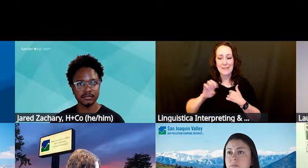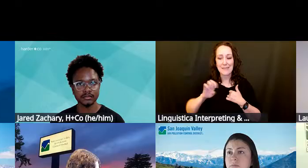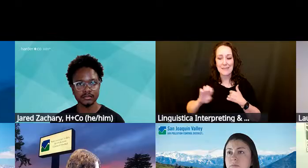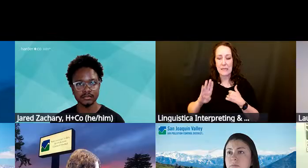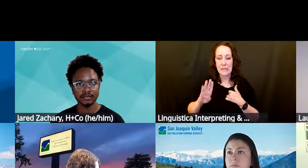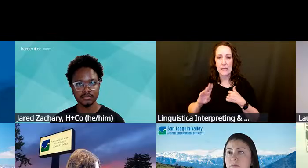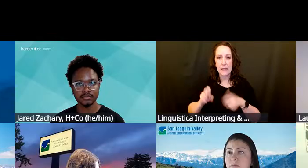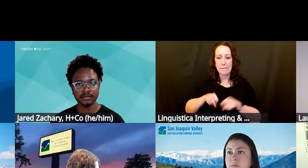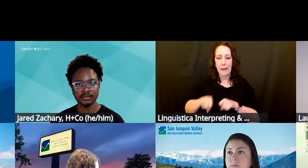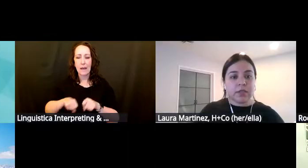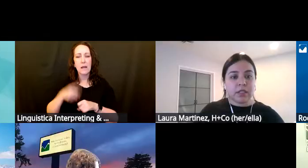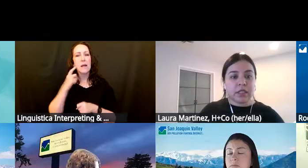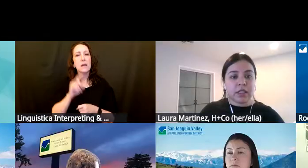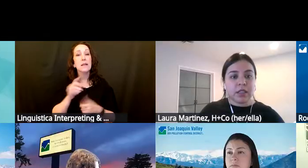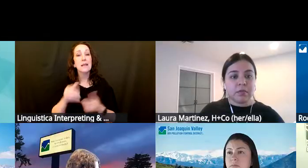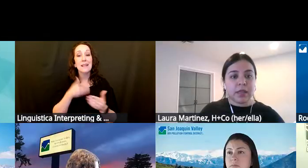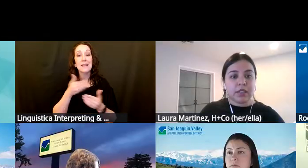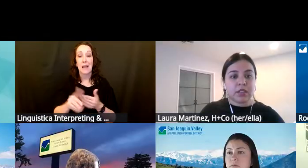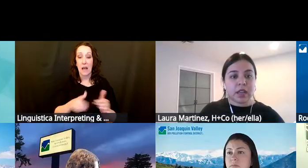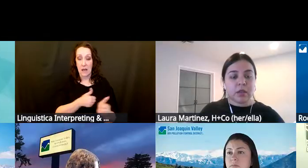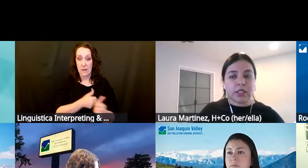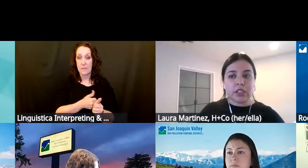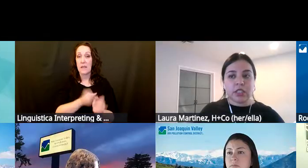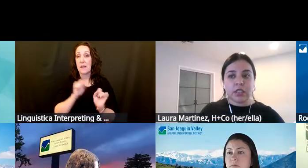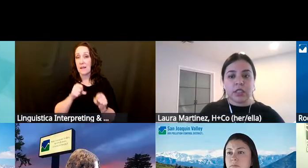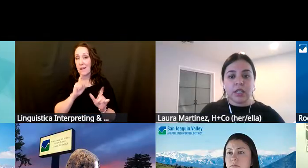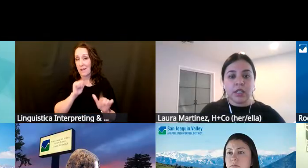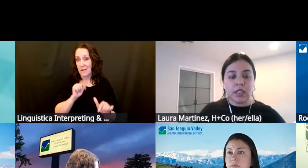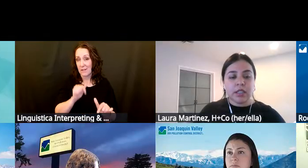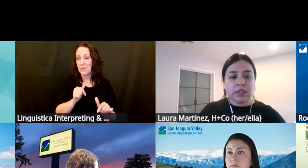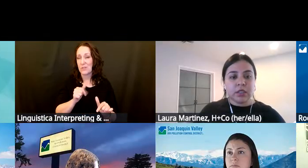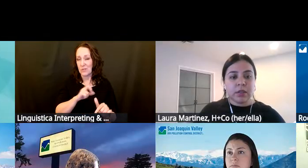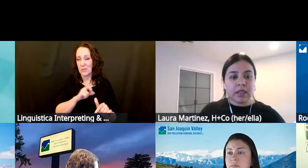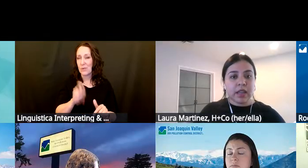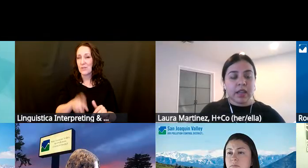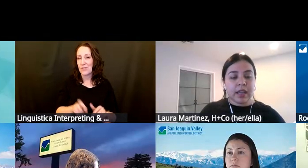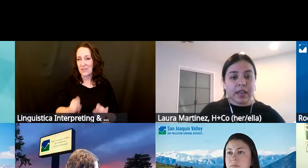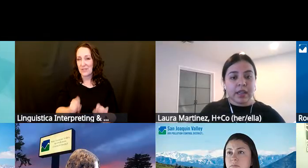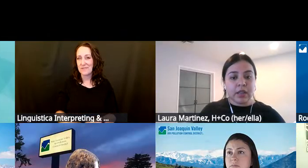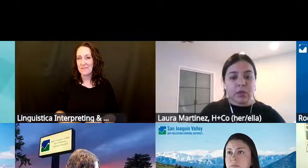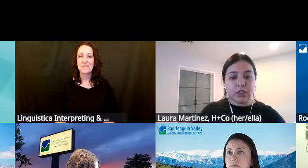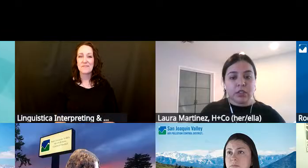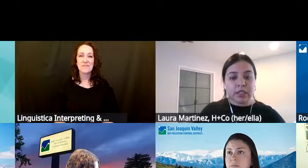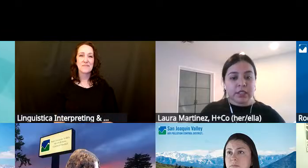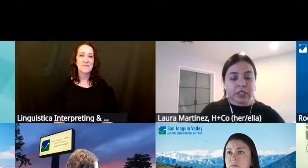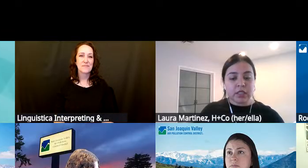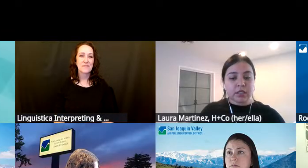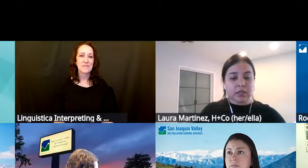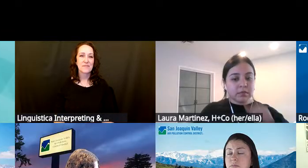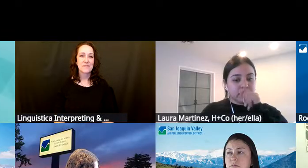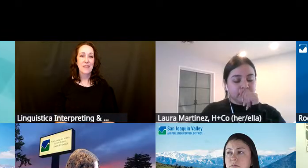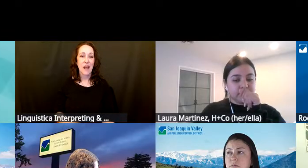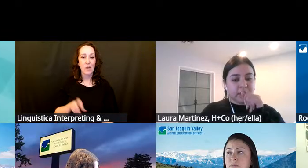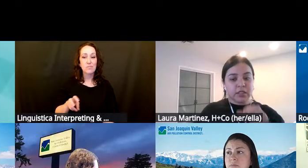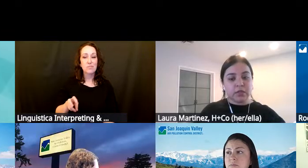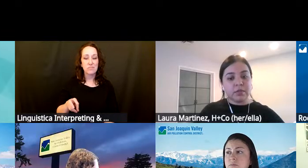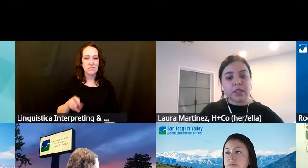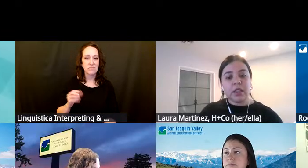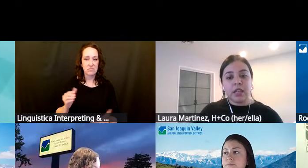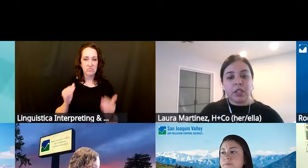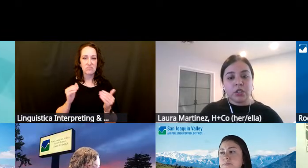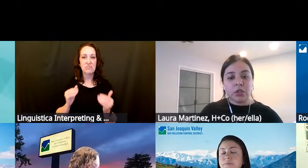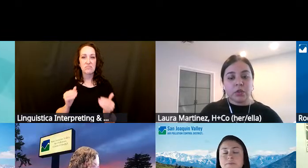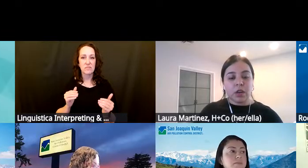this next update, we can definitely answer that question. So with that, I will transition us, excuse